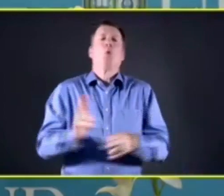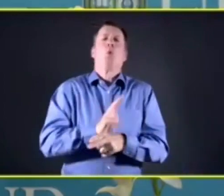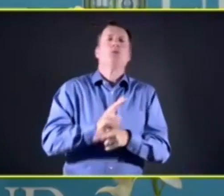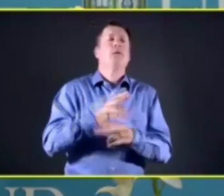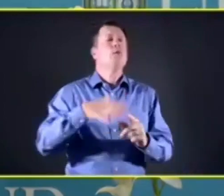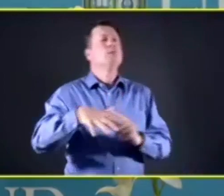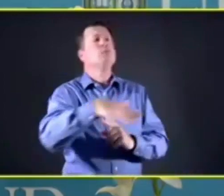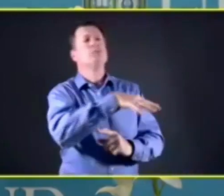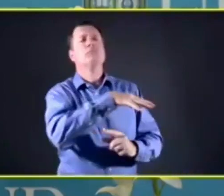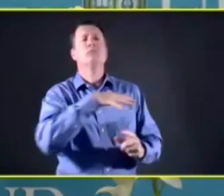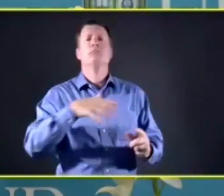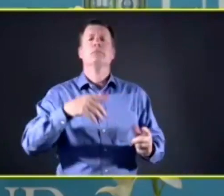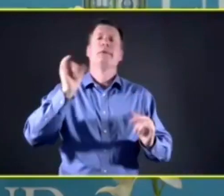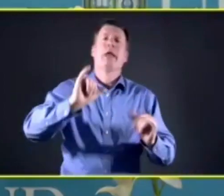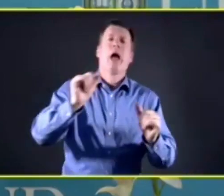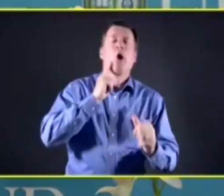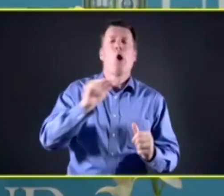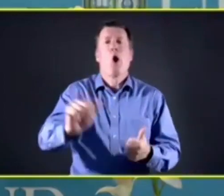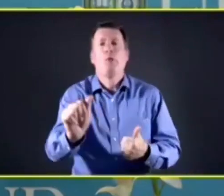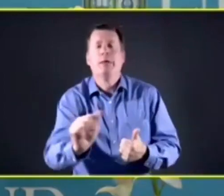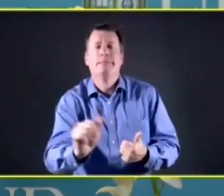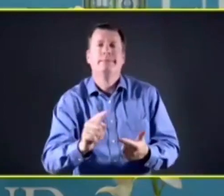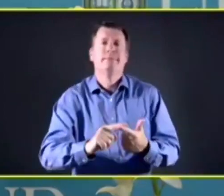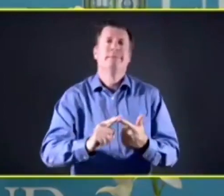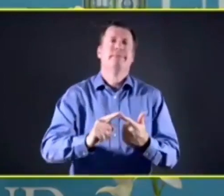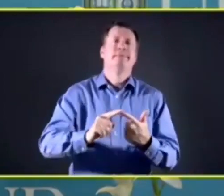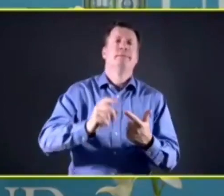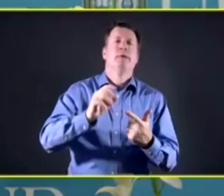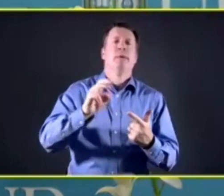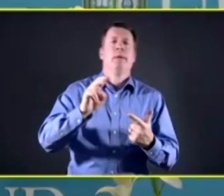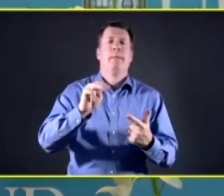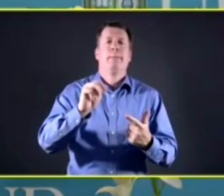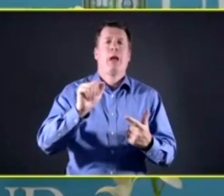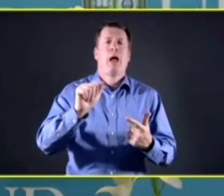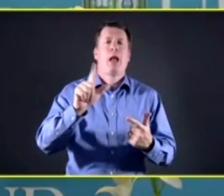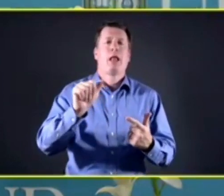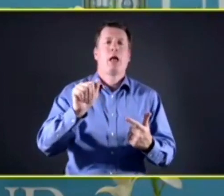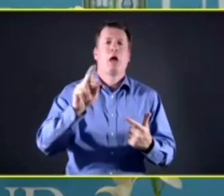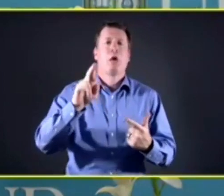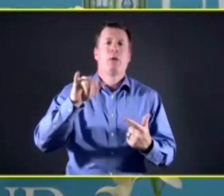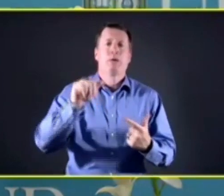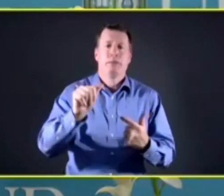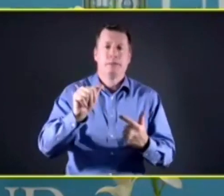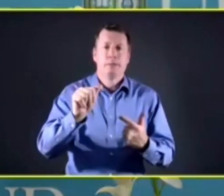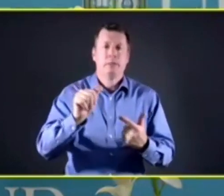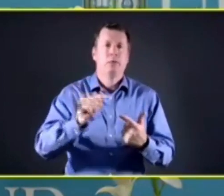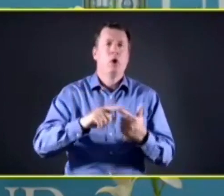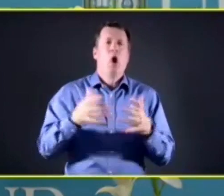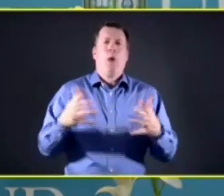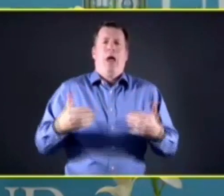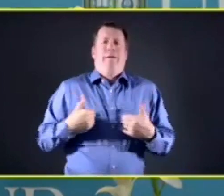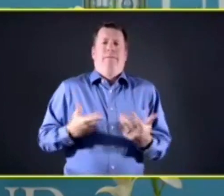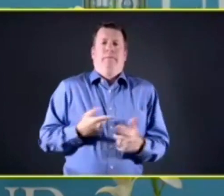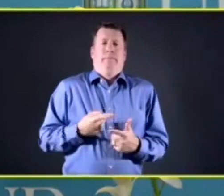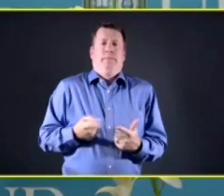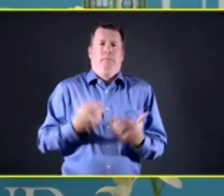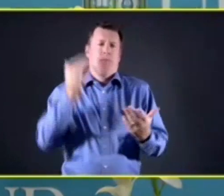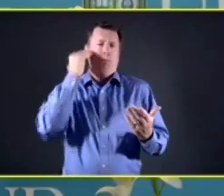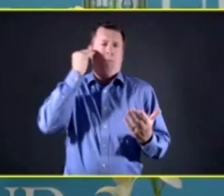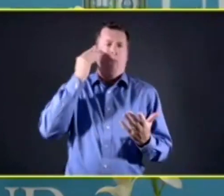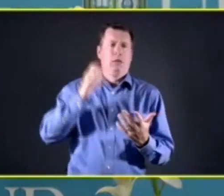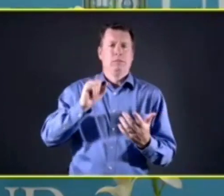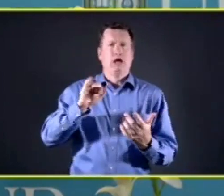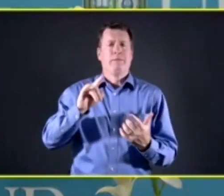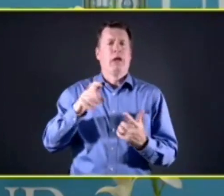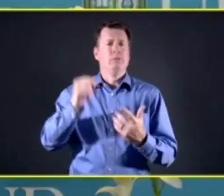out, you know, the cardiac risk factors up front. So. And it's up to 200. We may not be able to